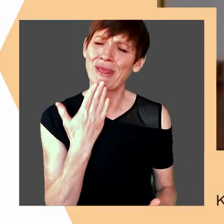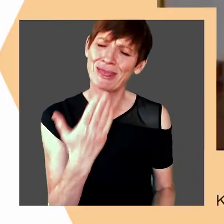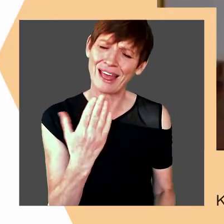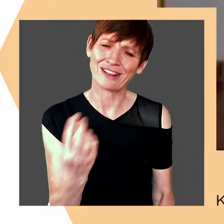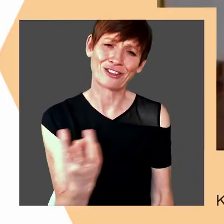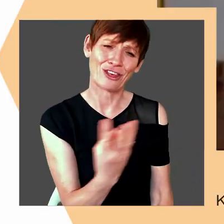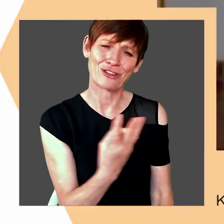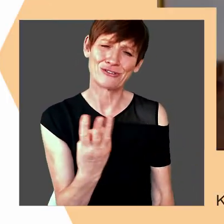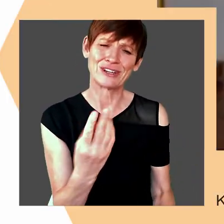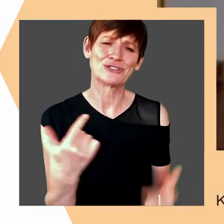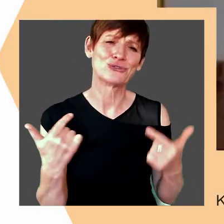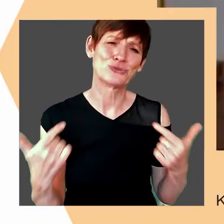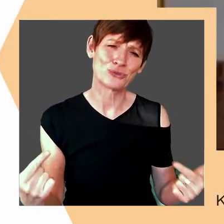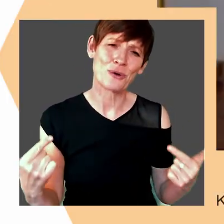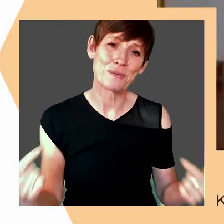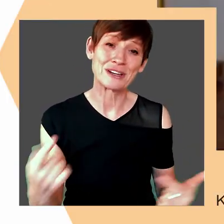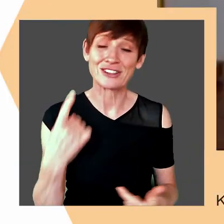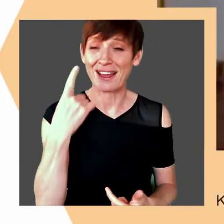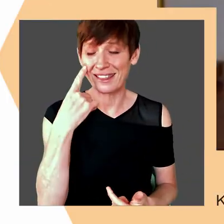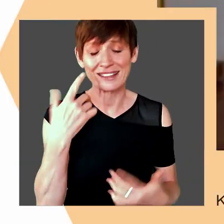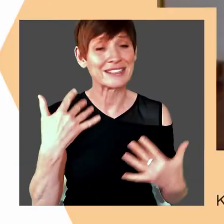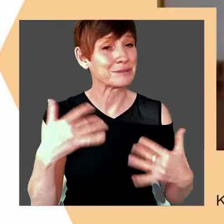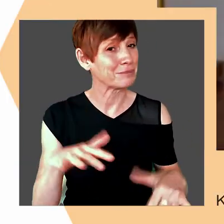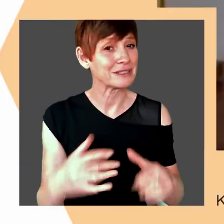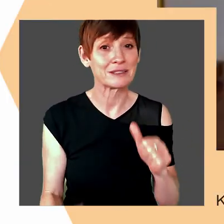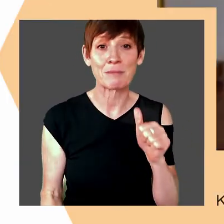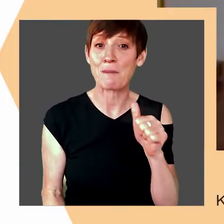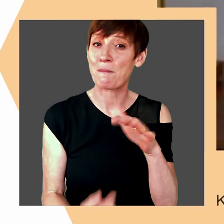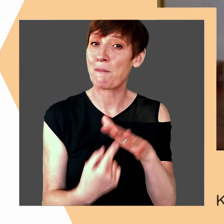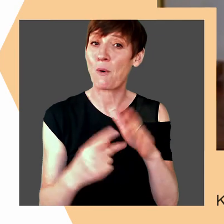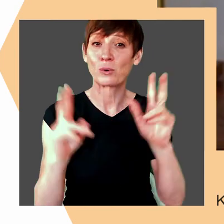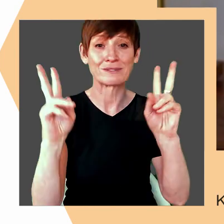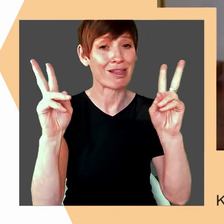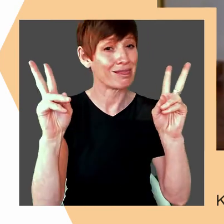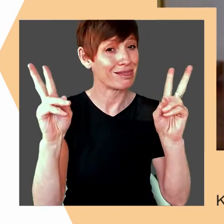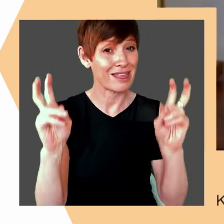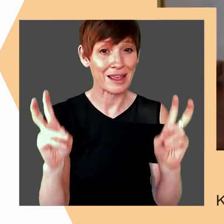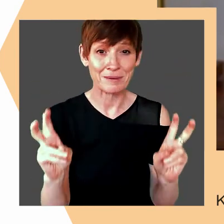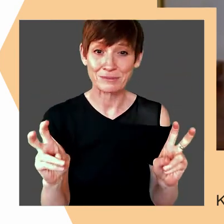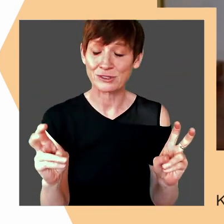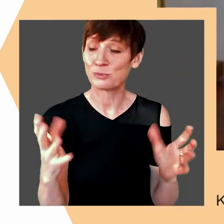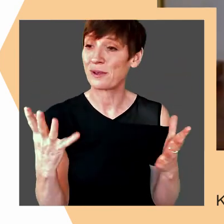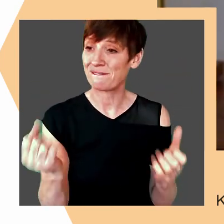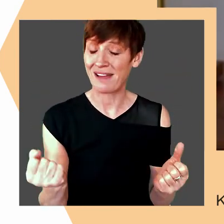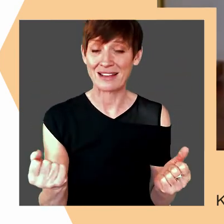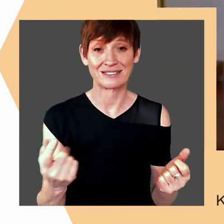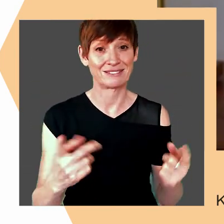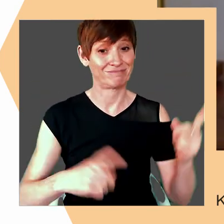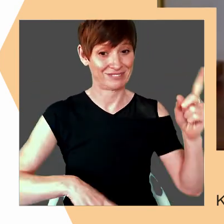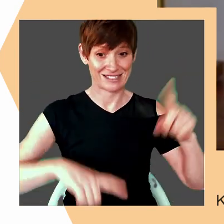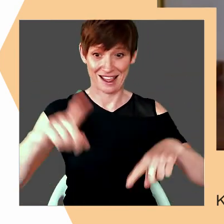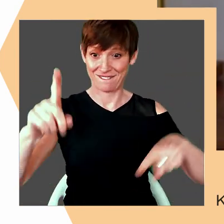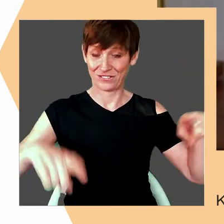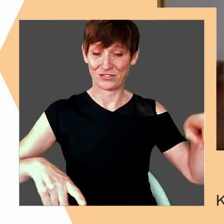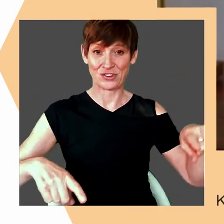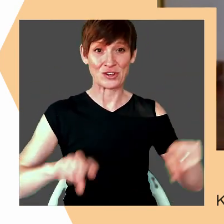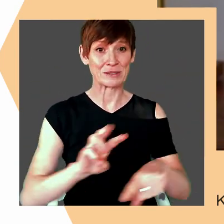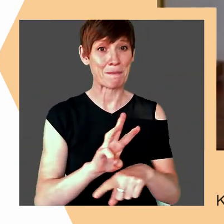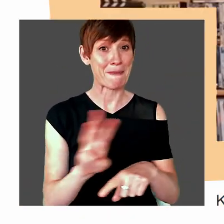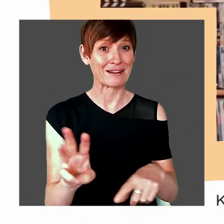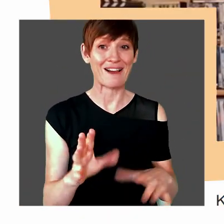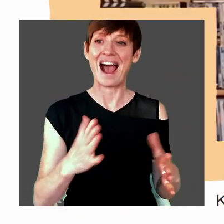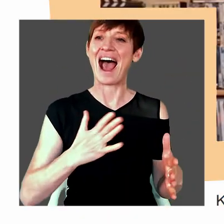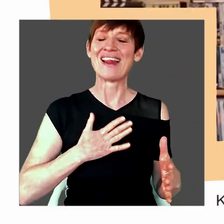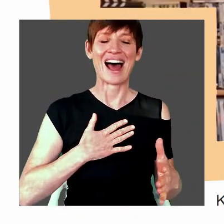I think there's been some really important themes that have come out of this. Obviously, we've had a really diverse panel on this discussion, but I love to be more